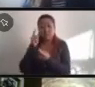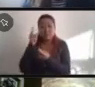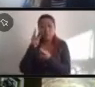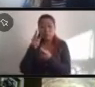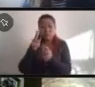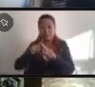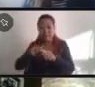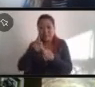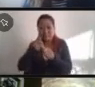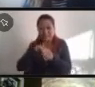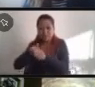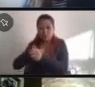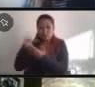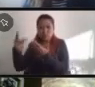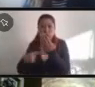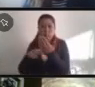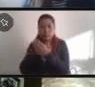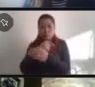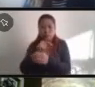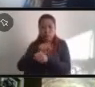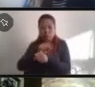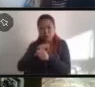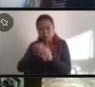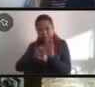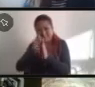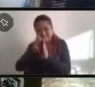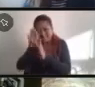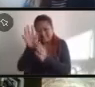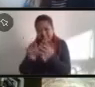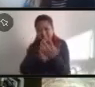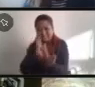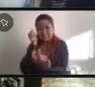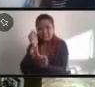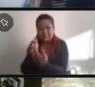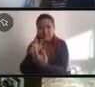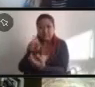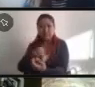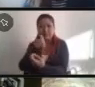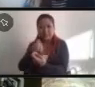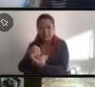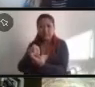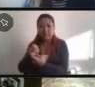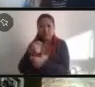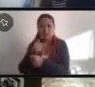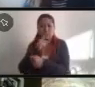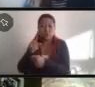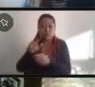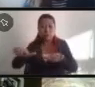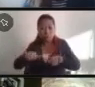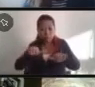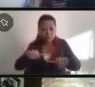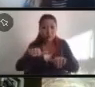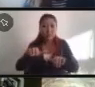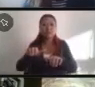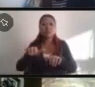program, and we work to tailor those to ensure that the vehicle meets the performance and the crew members